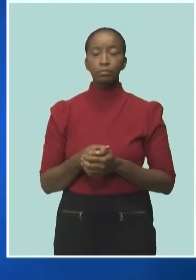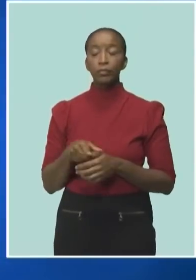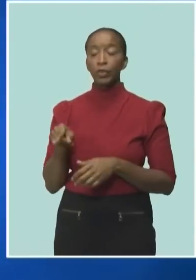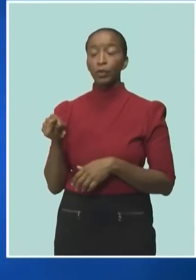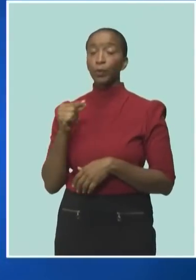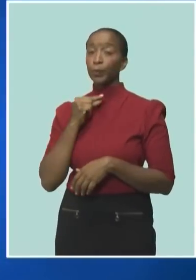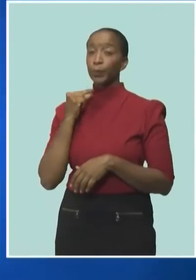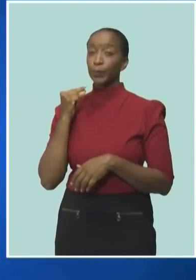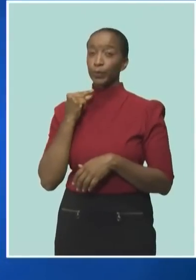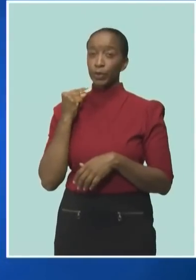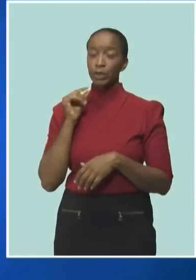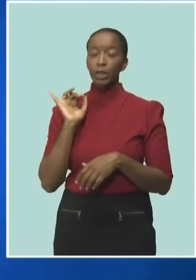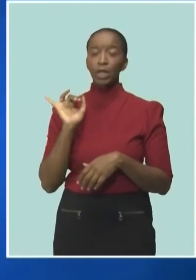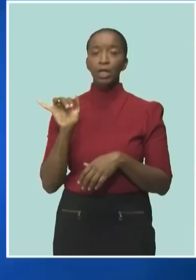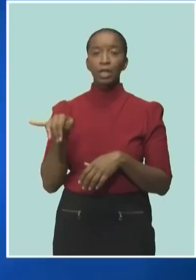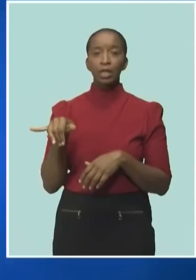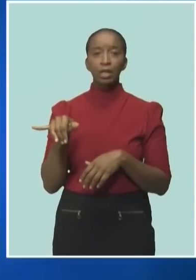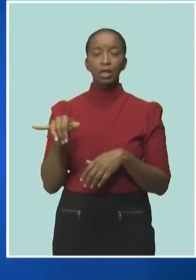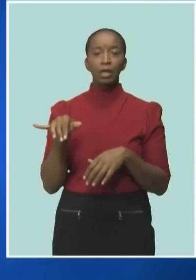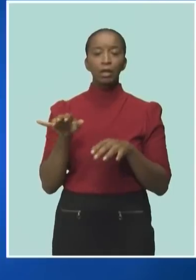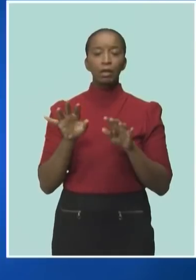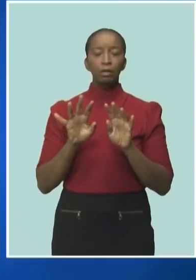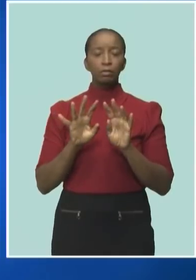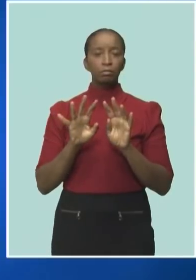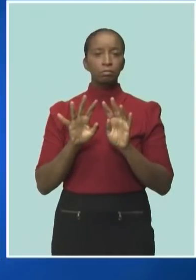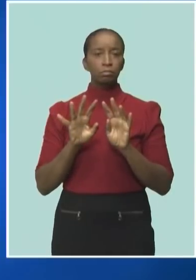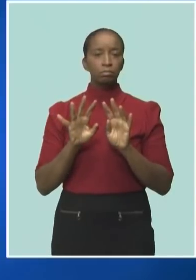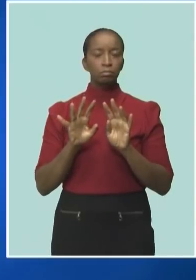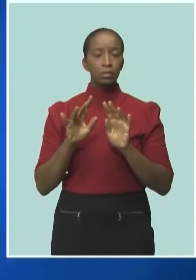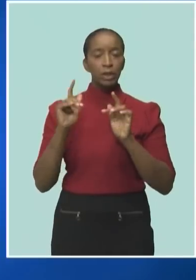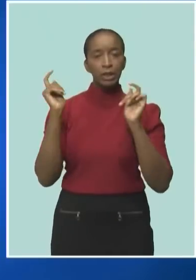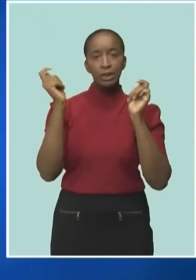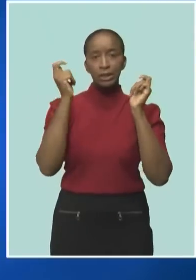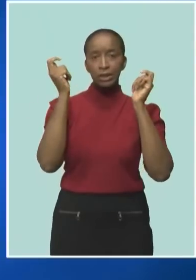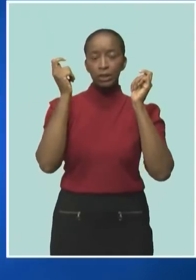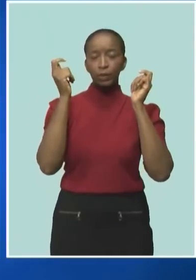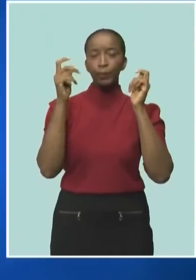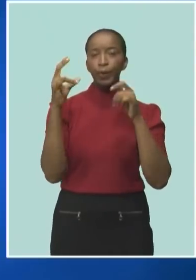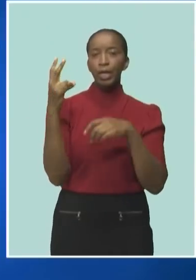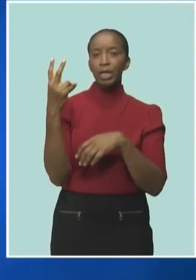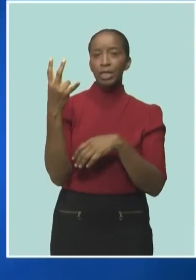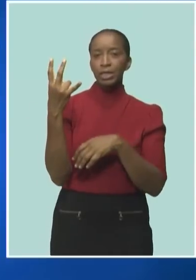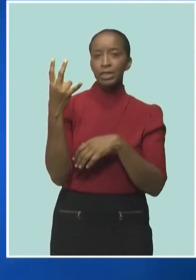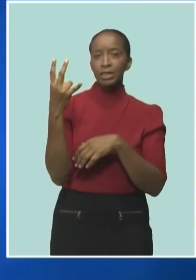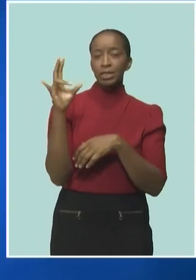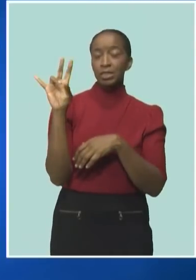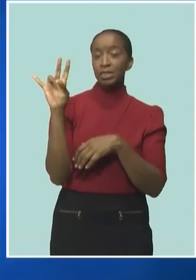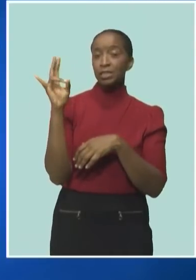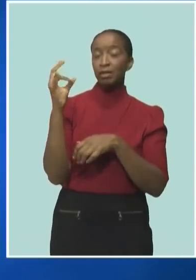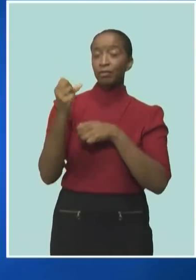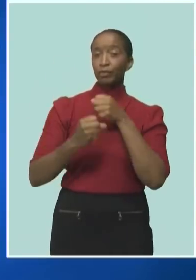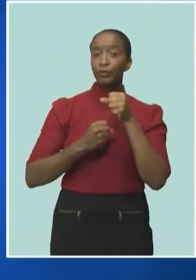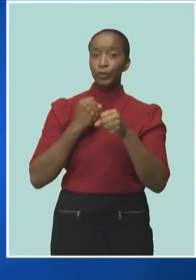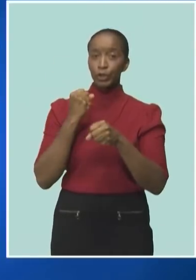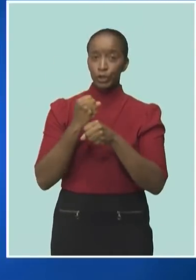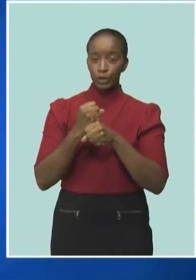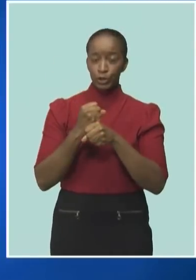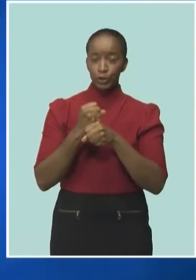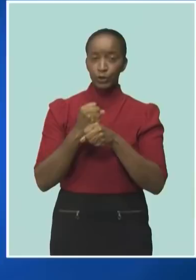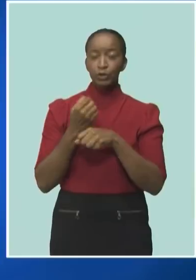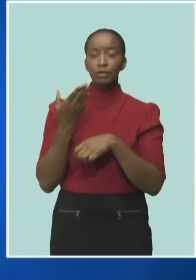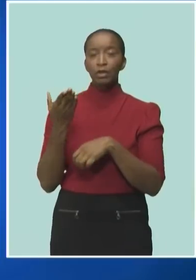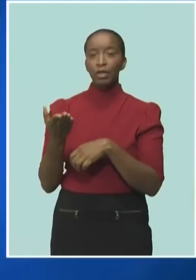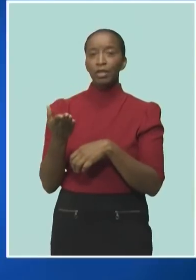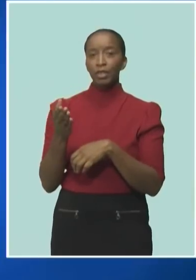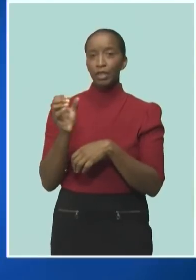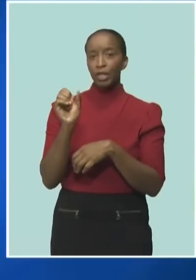during the choral evensong to mark the 7th anniversary of the St. Michael Center for Faith and Action, held at the Cathedral Church of St.